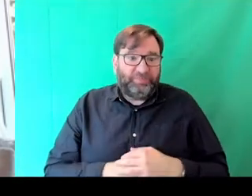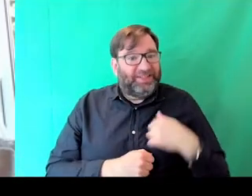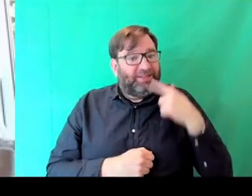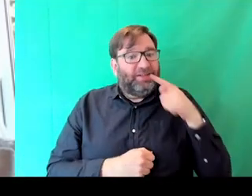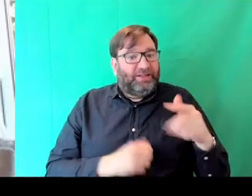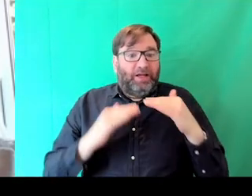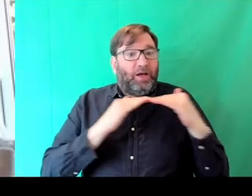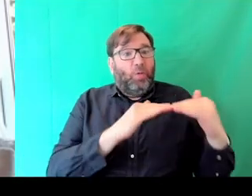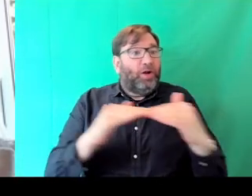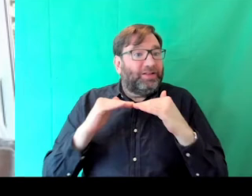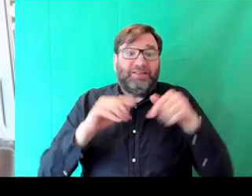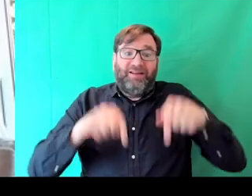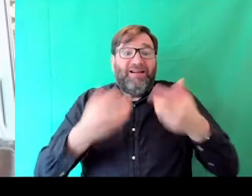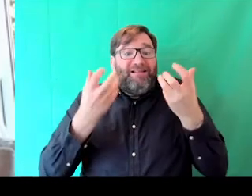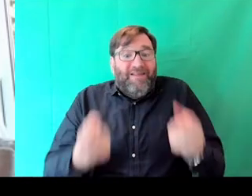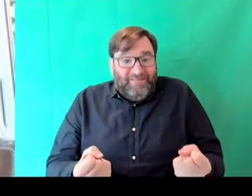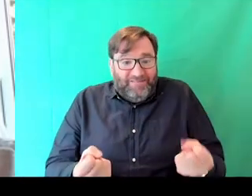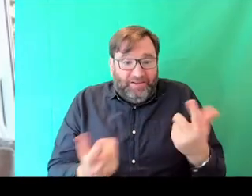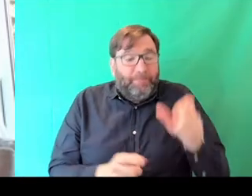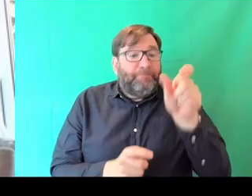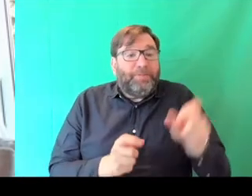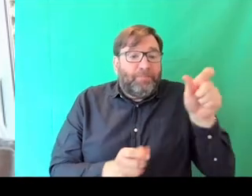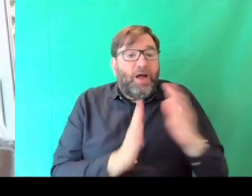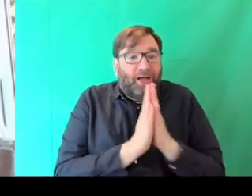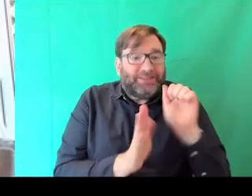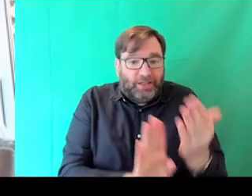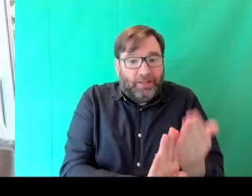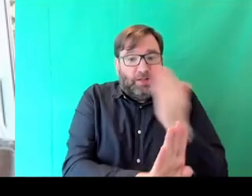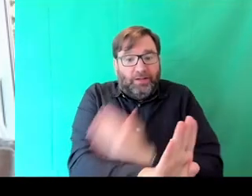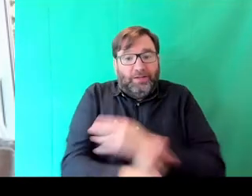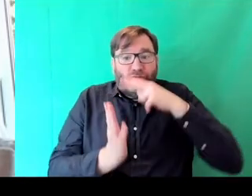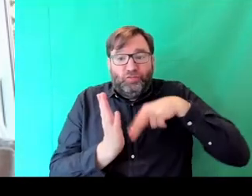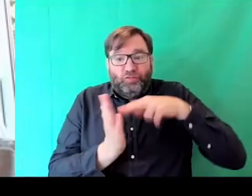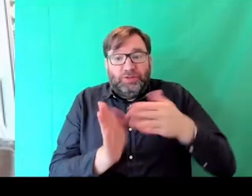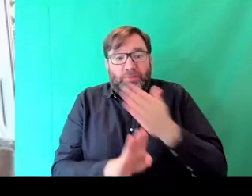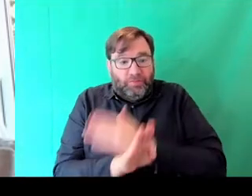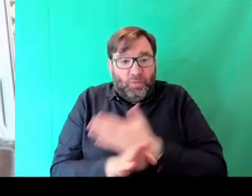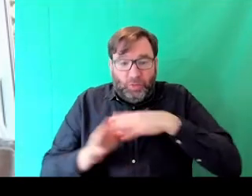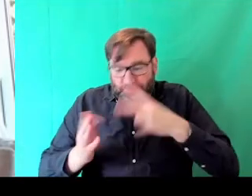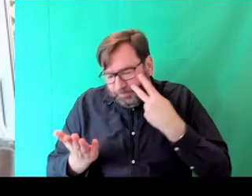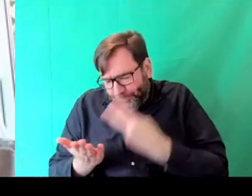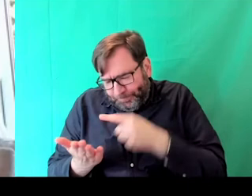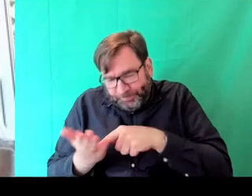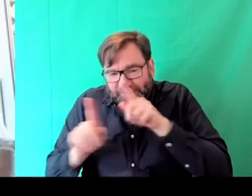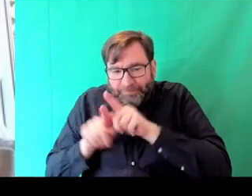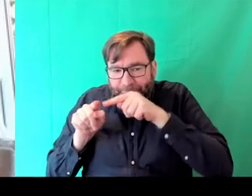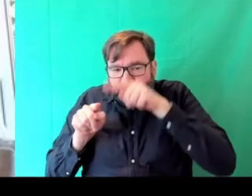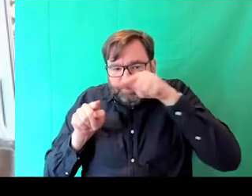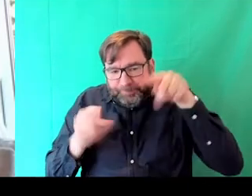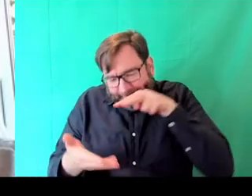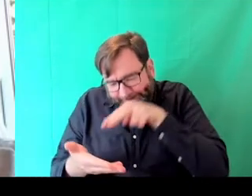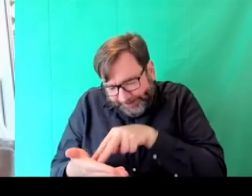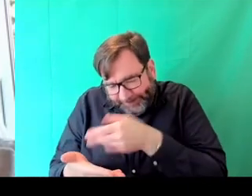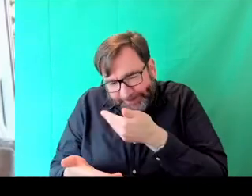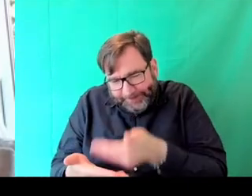that simple exchange is an opportunity where it's an accessible solution for me and others in the room,